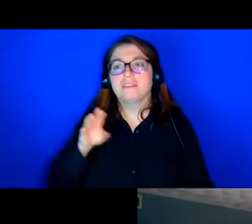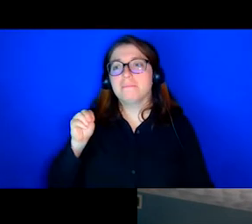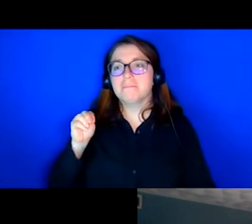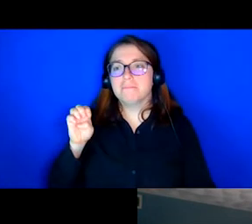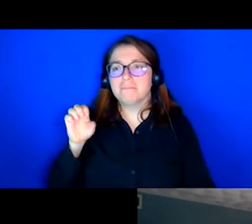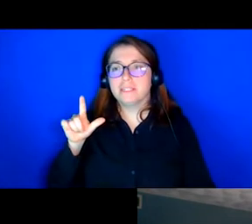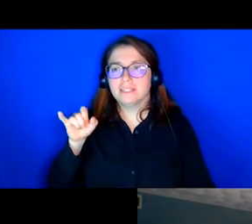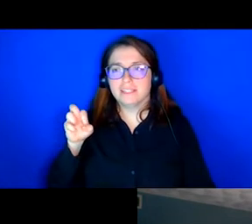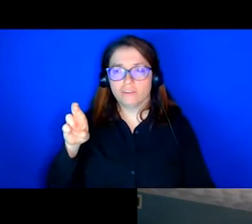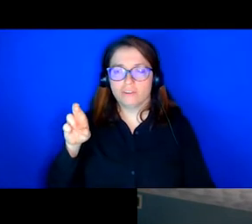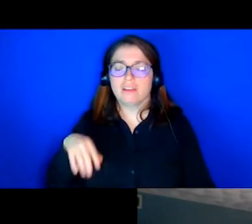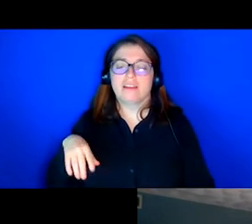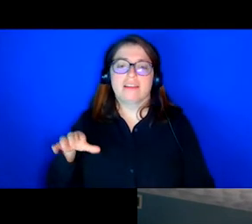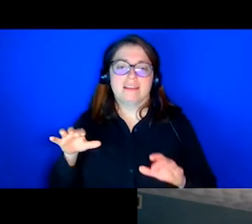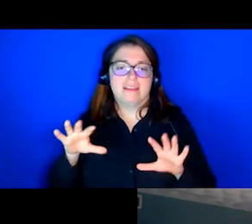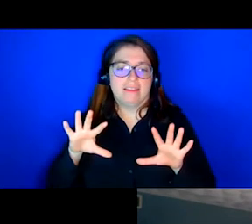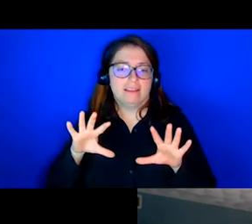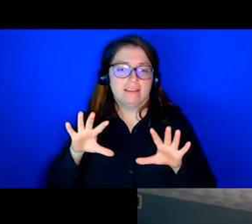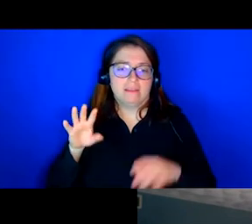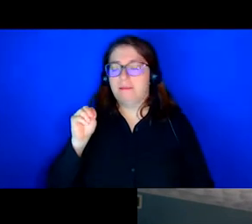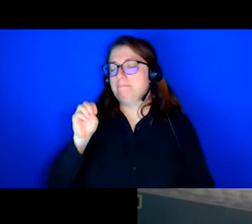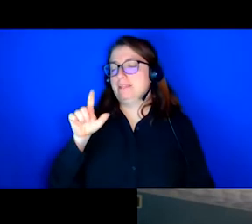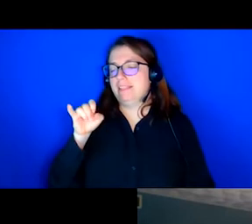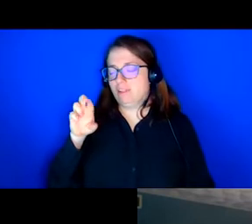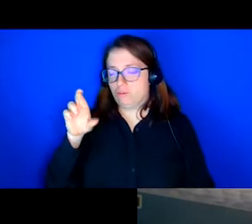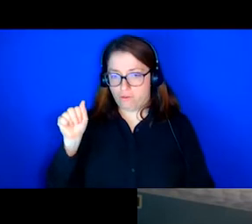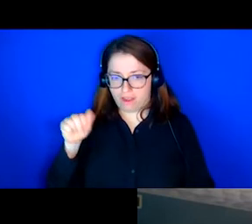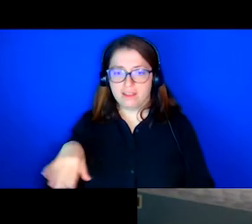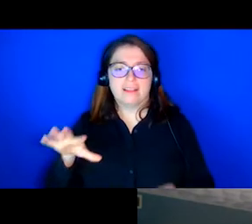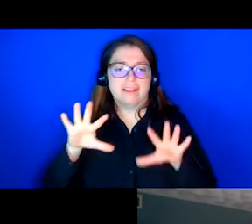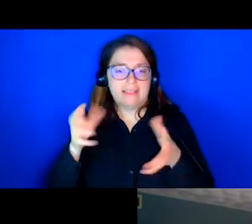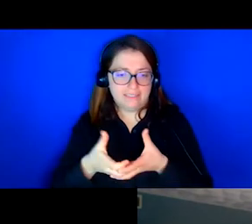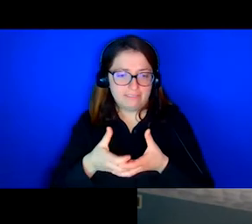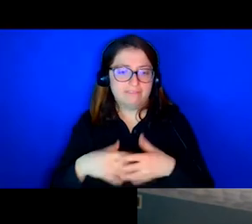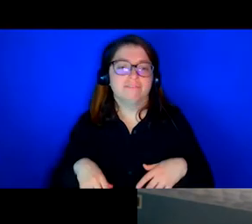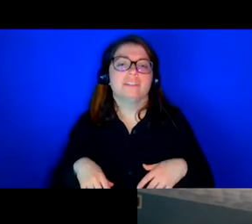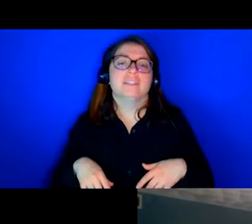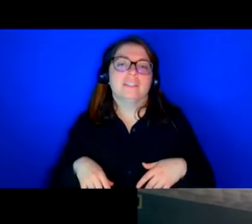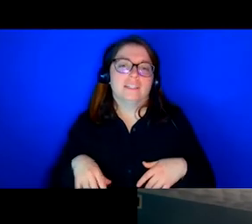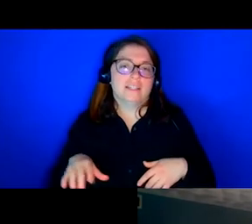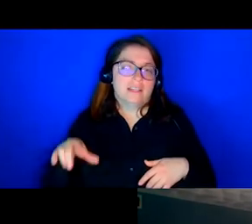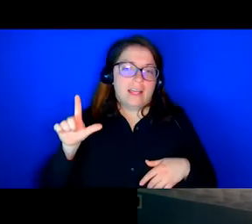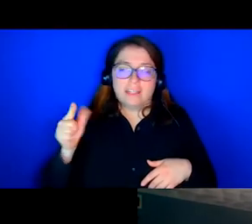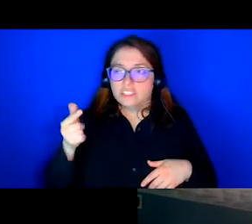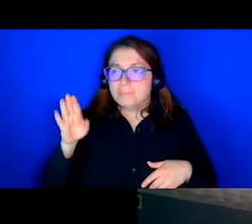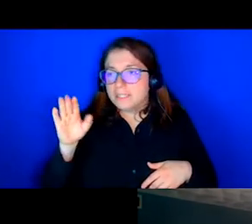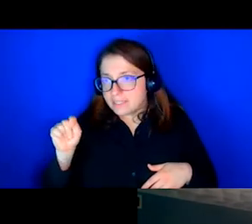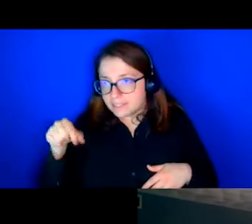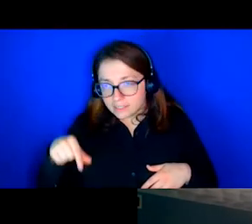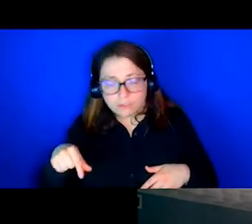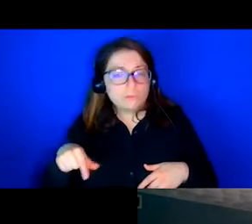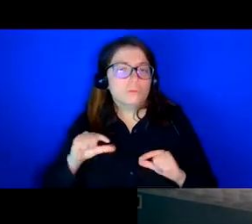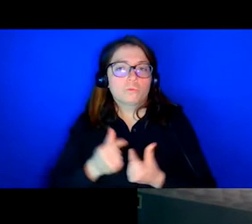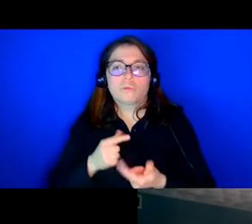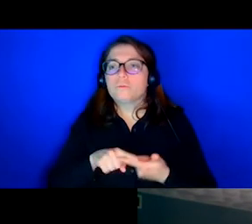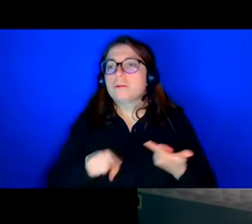is active. The LGBTQ group, Latinx, the Rochester networks, he's active in all of these groups